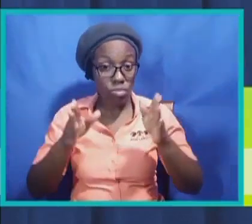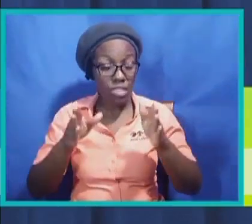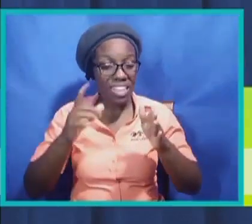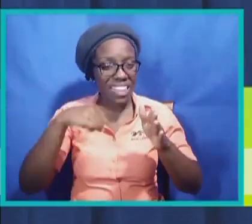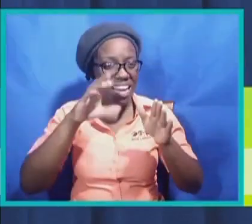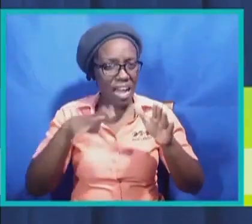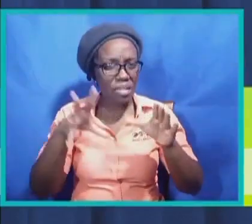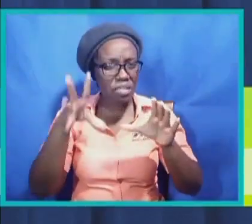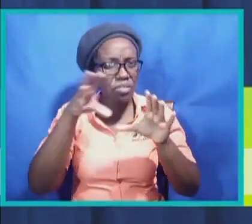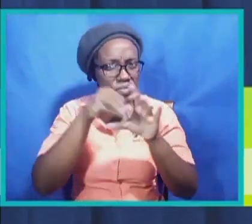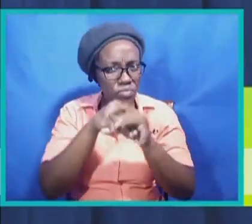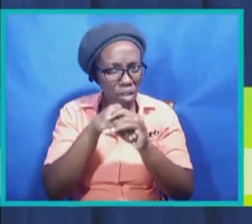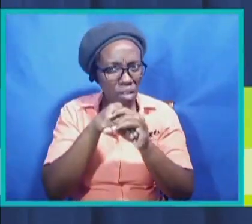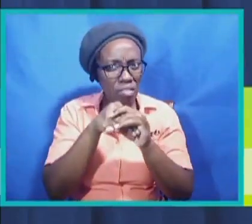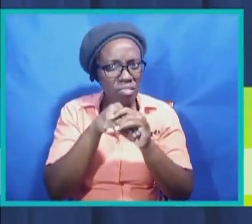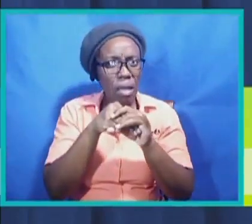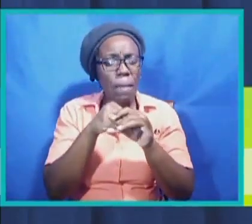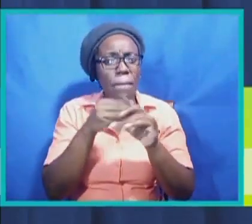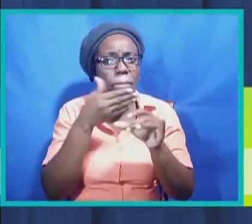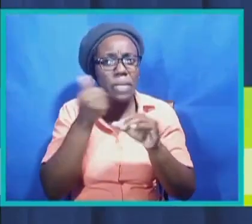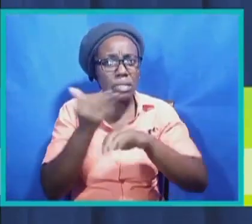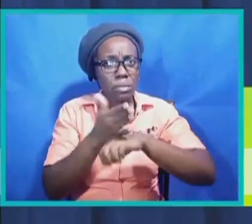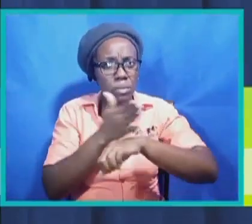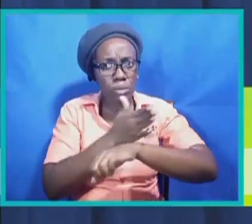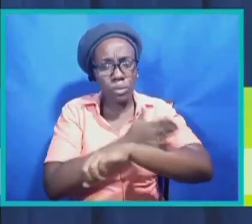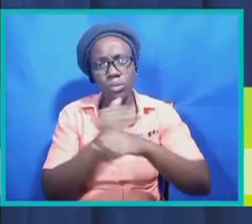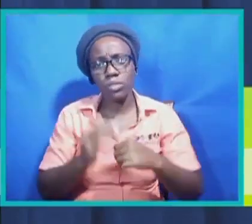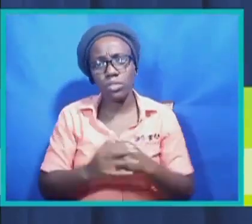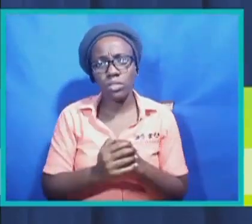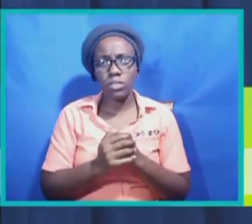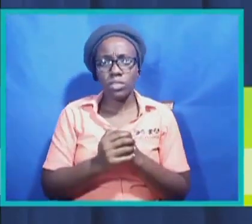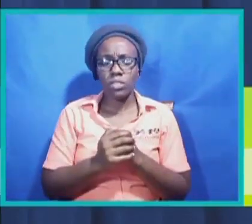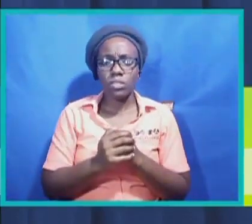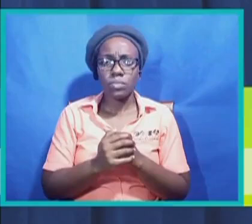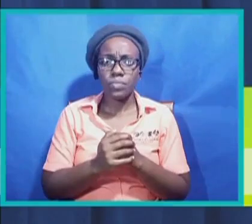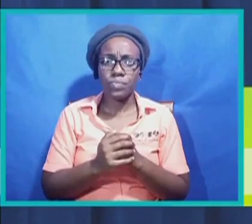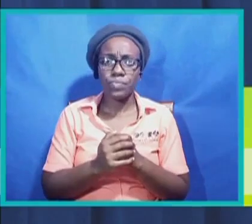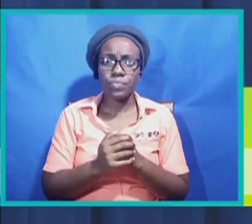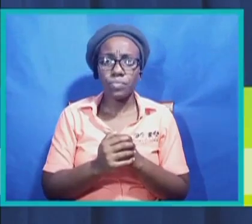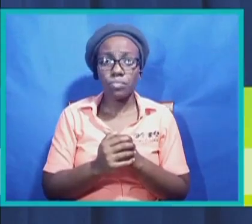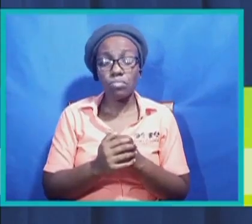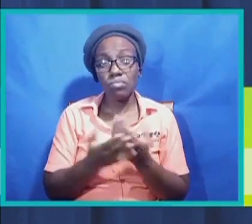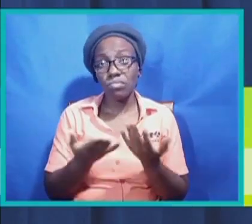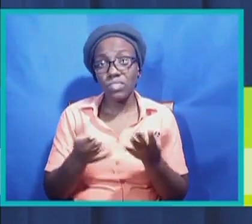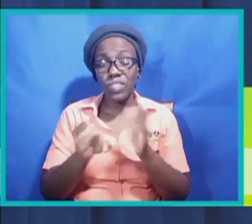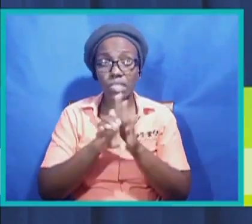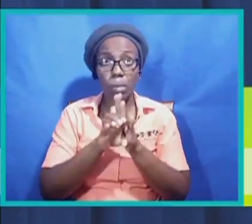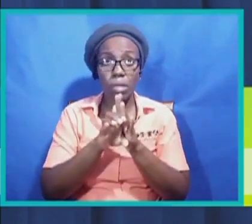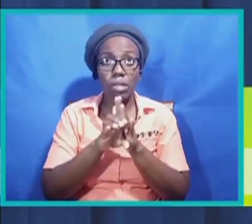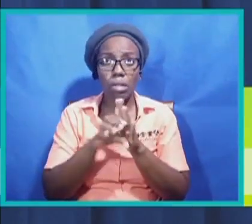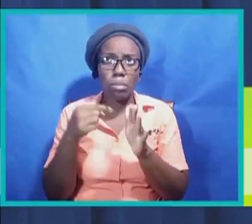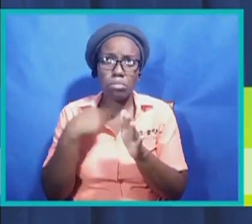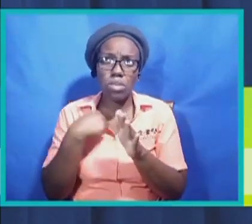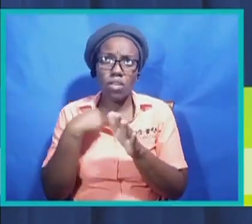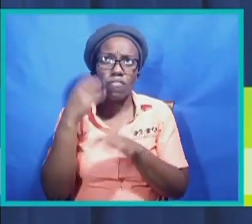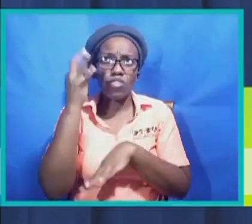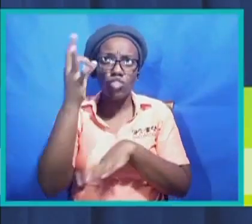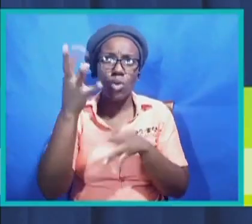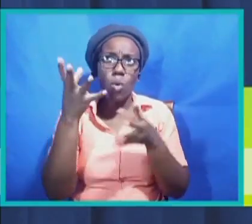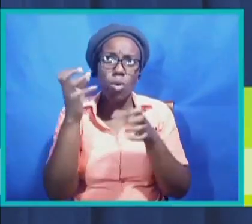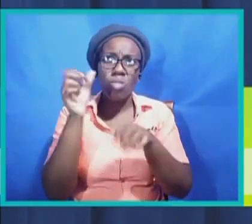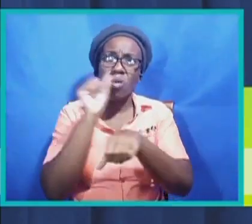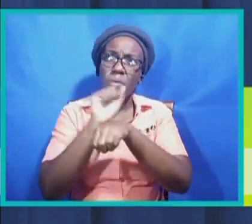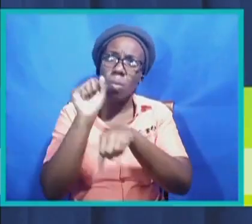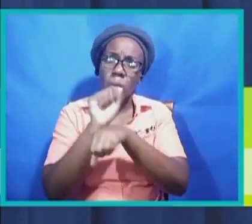individual needs and requirements in terms of maybe what careers I want to pursue. But I think there's a need for some flexibility